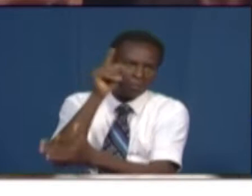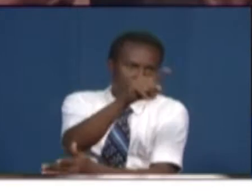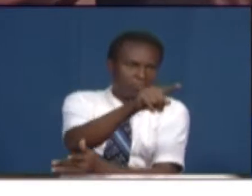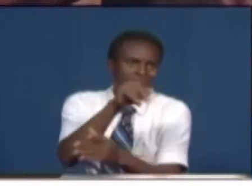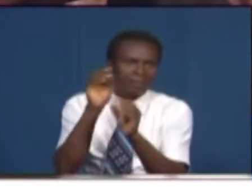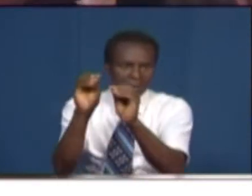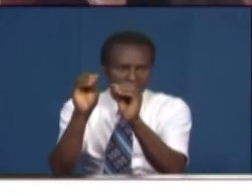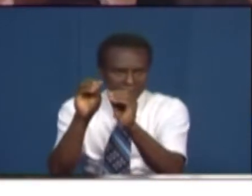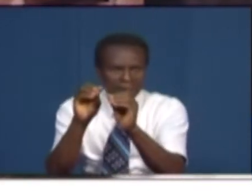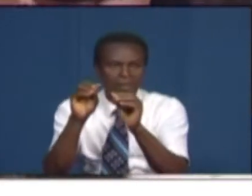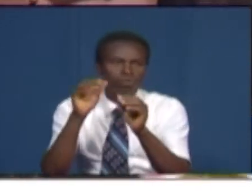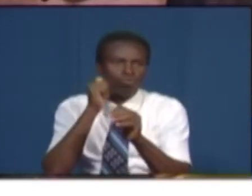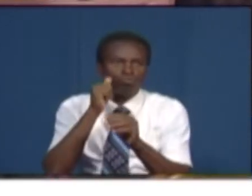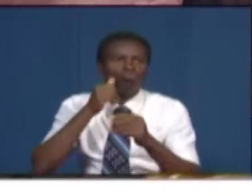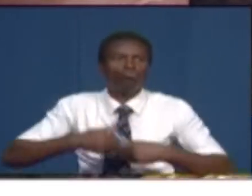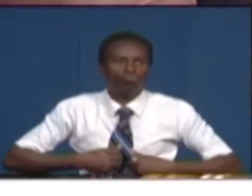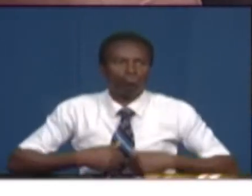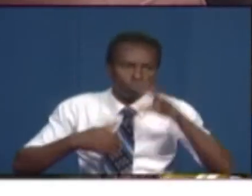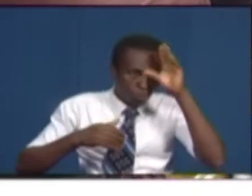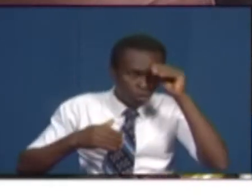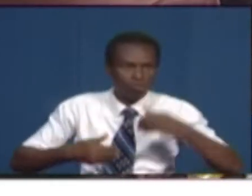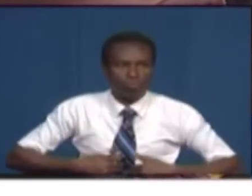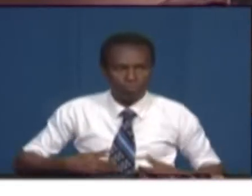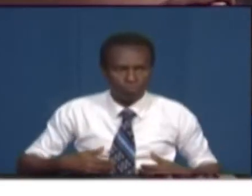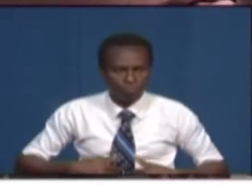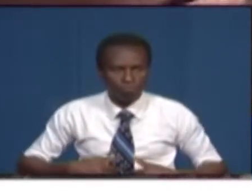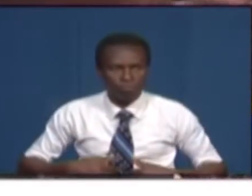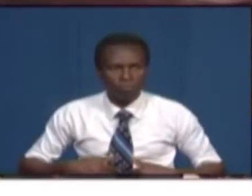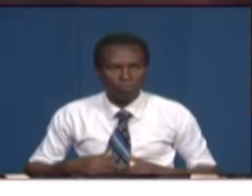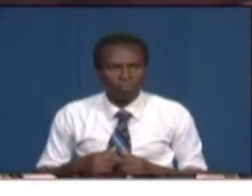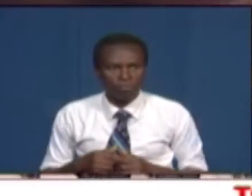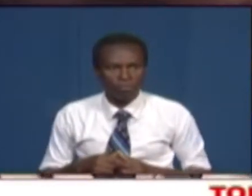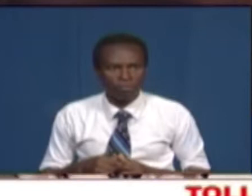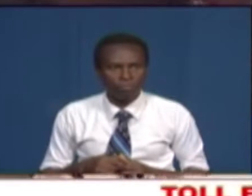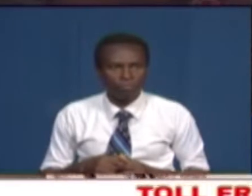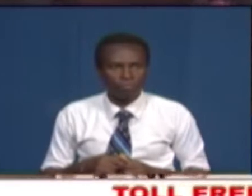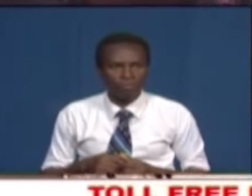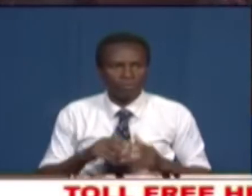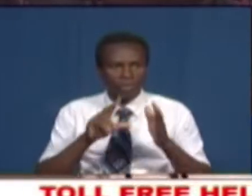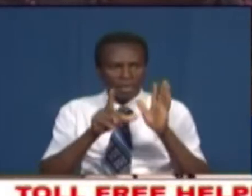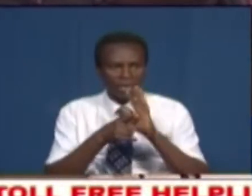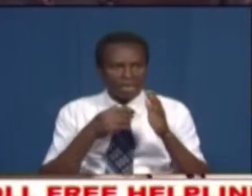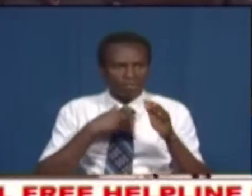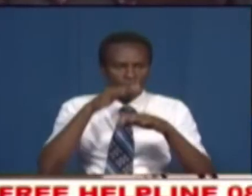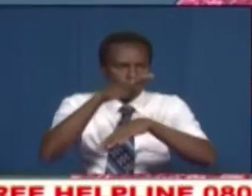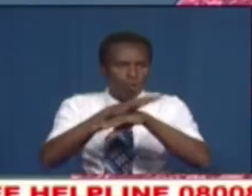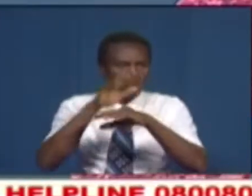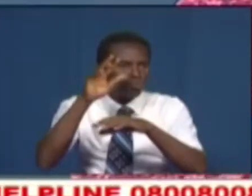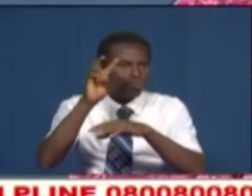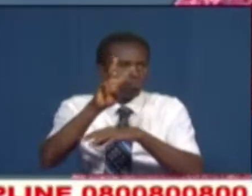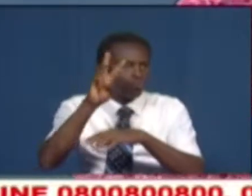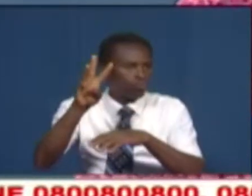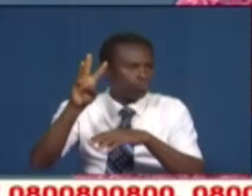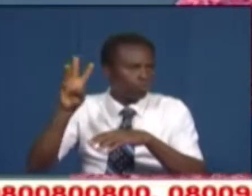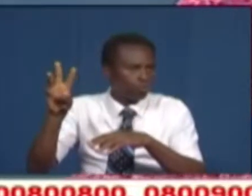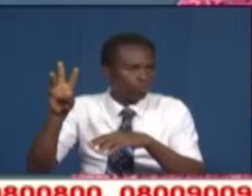for adolescents. Right. And aside that, there is this YMK app. Mm. You must know app that when